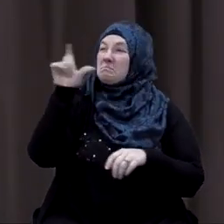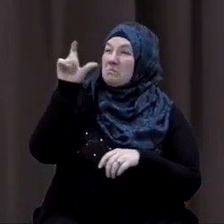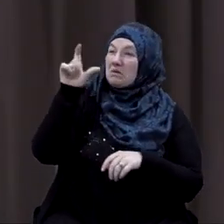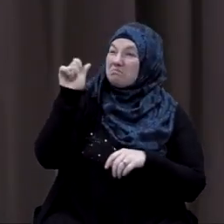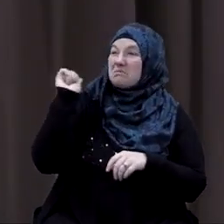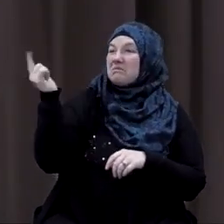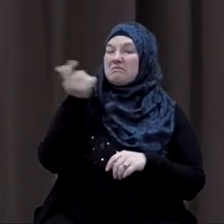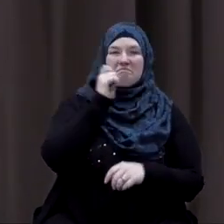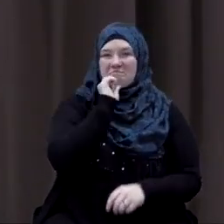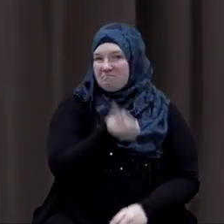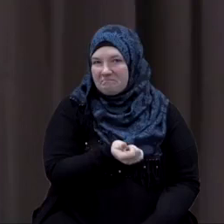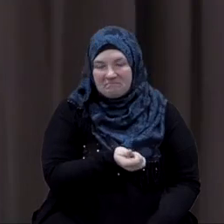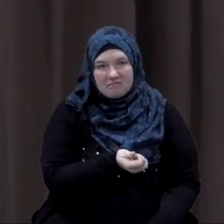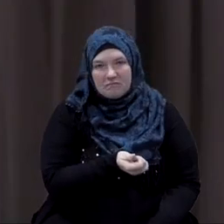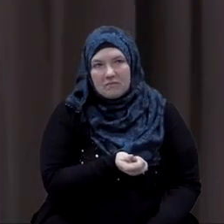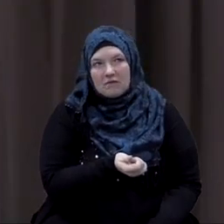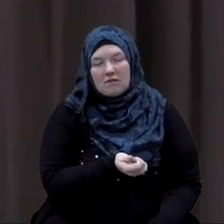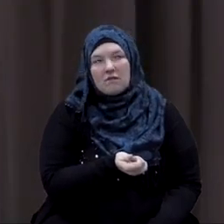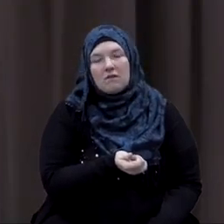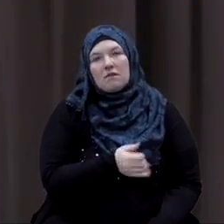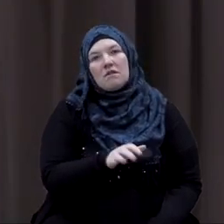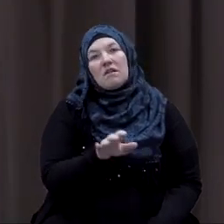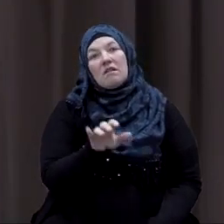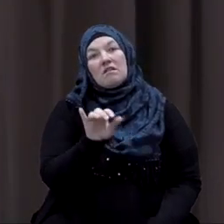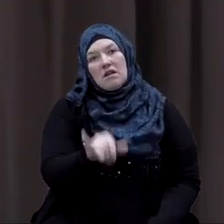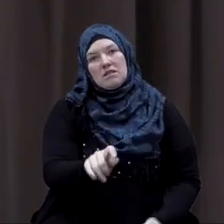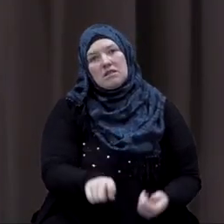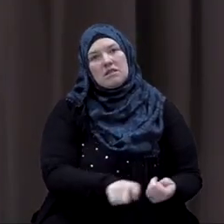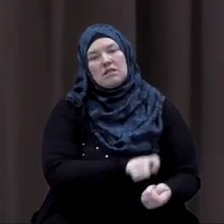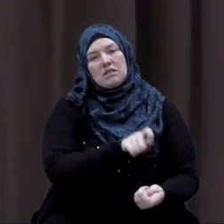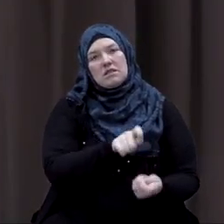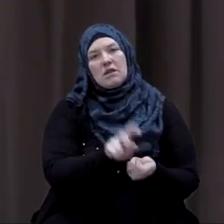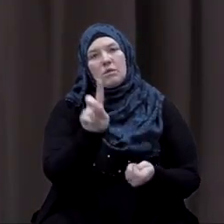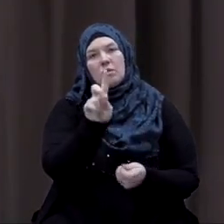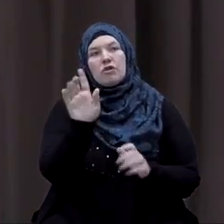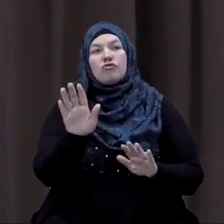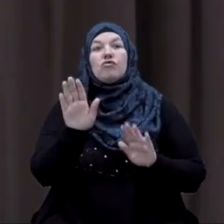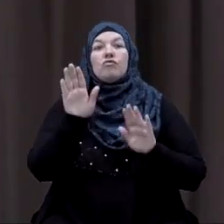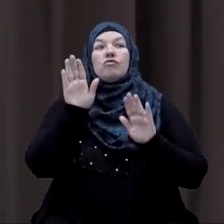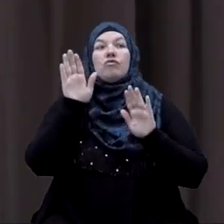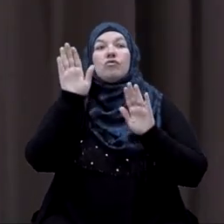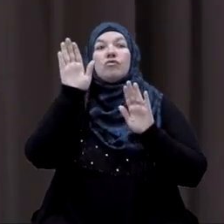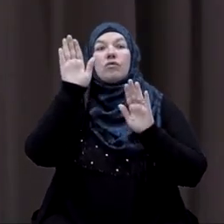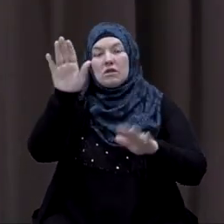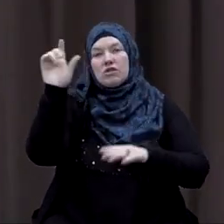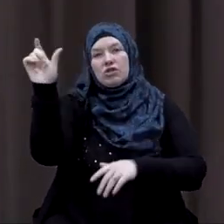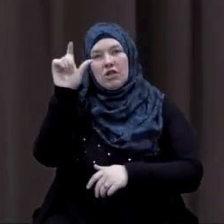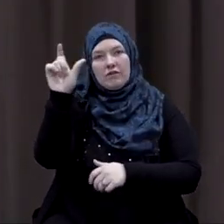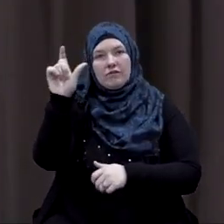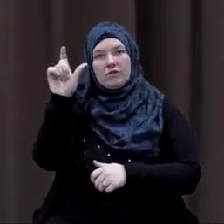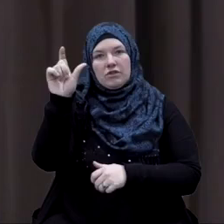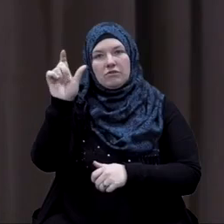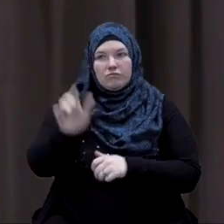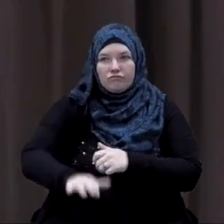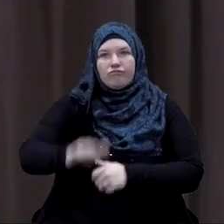society. But that's exactly where the greatest generation was raised to be.